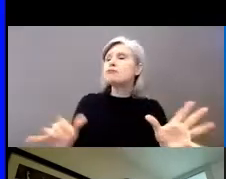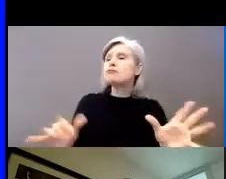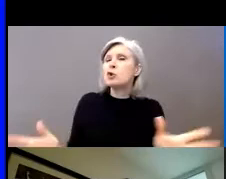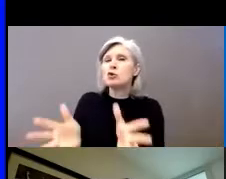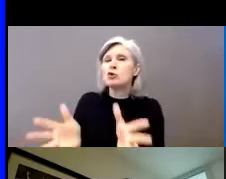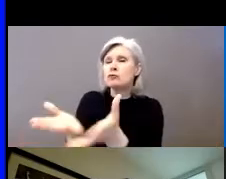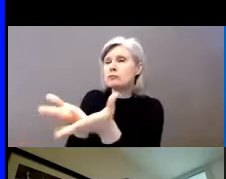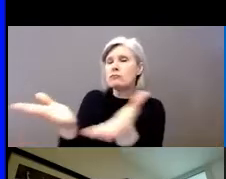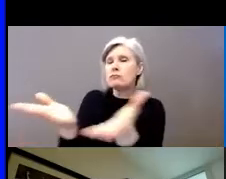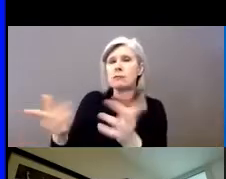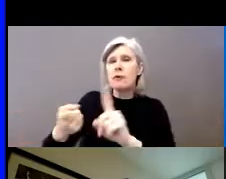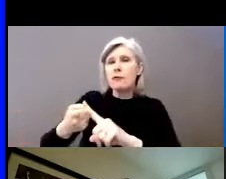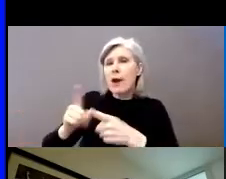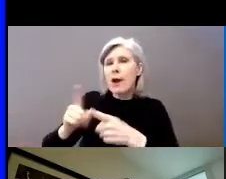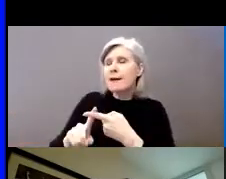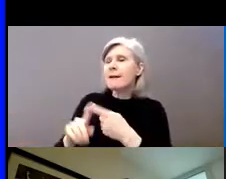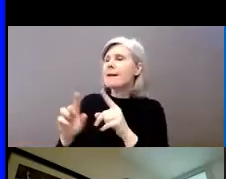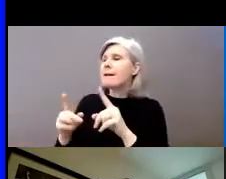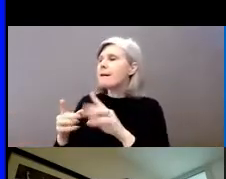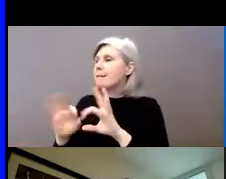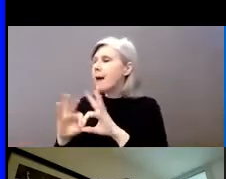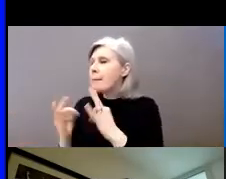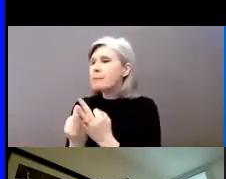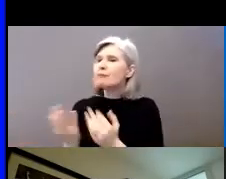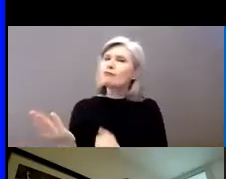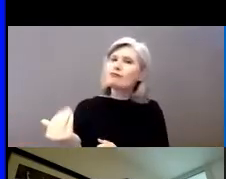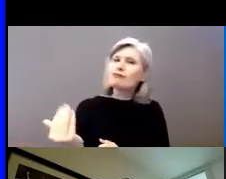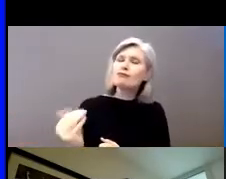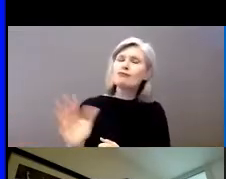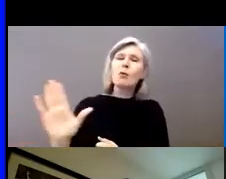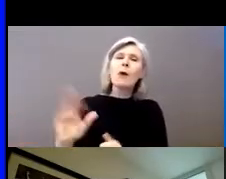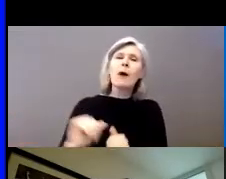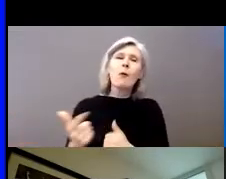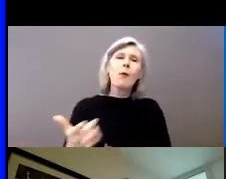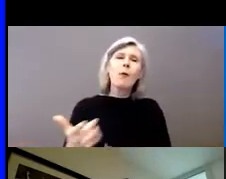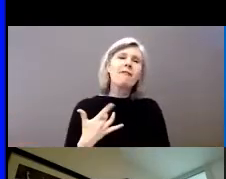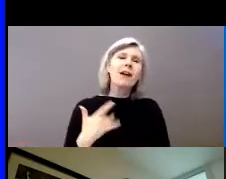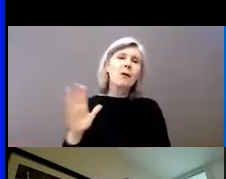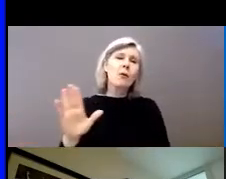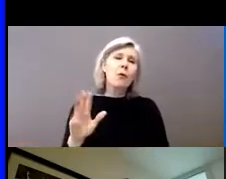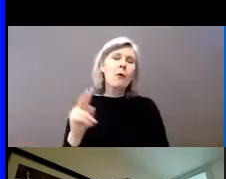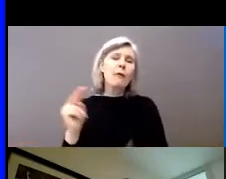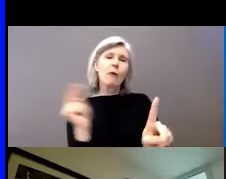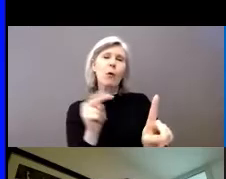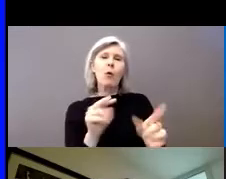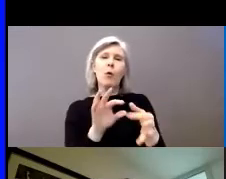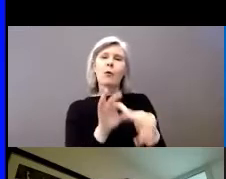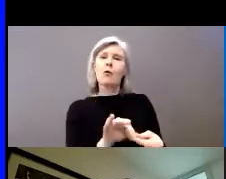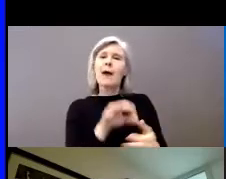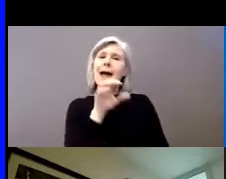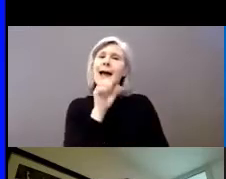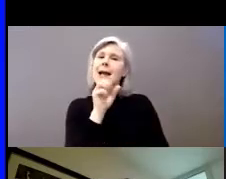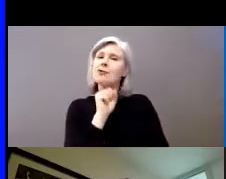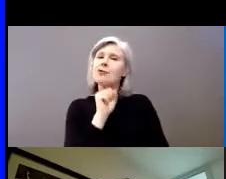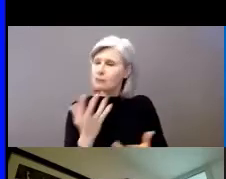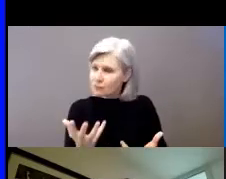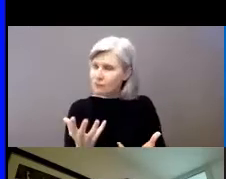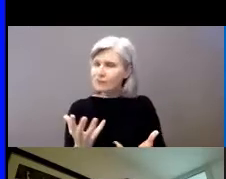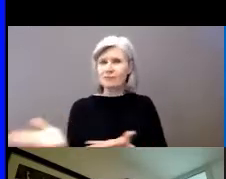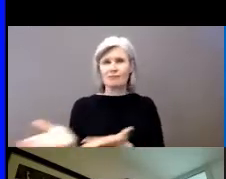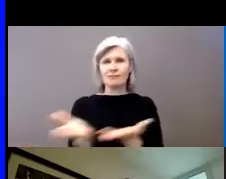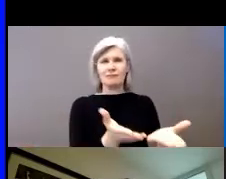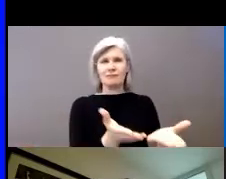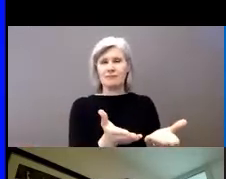and challenge everyone's attitudes towards age and aging as you're having those conversations. What I'm presenting here is